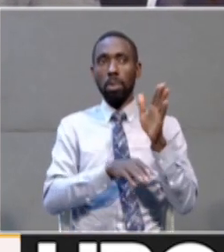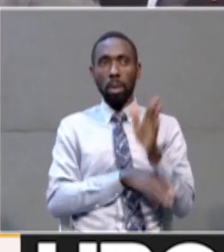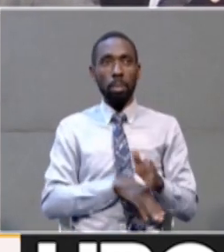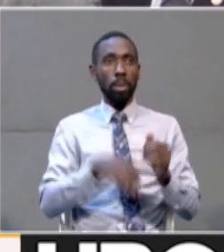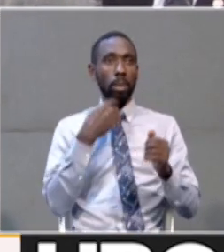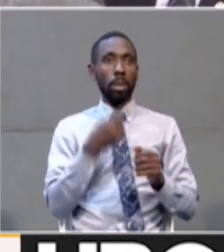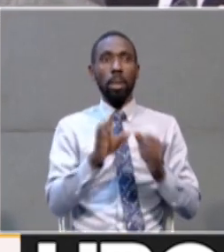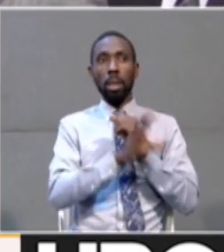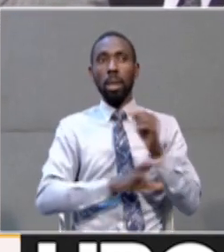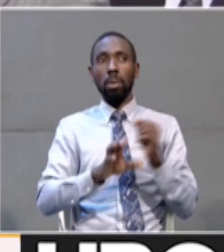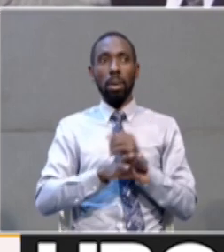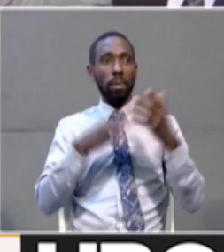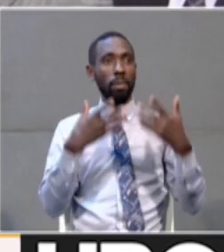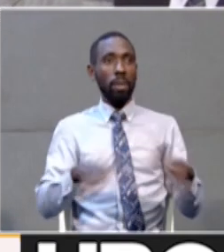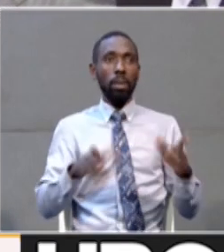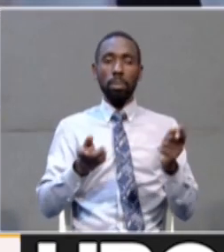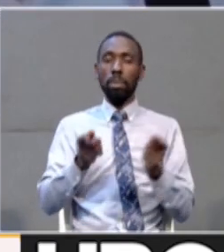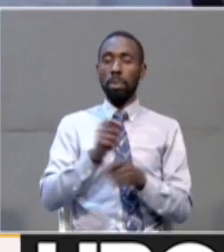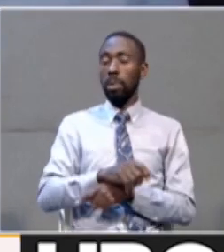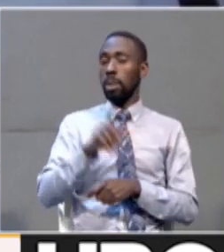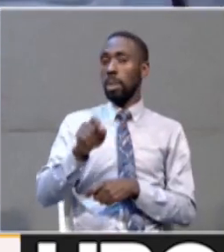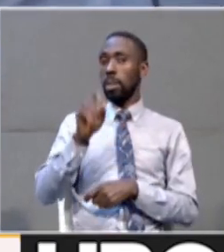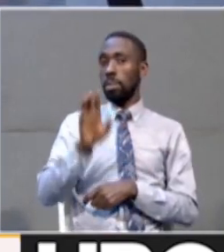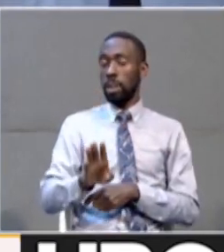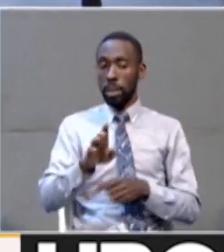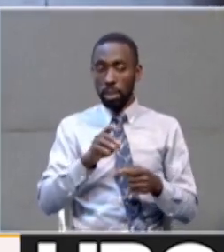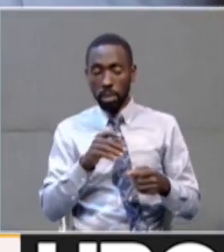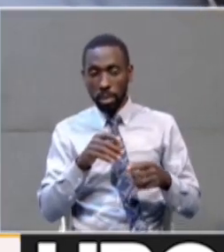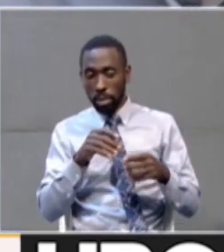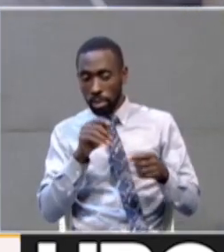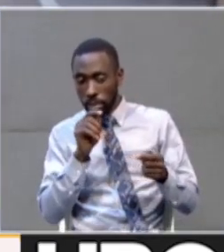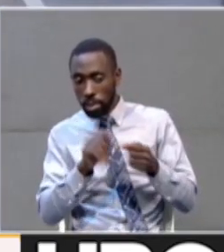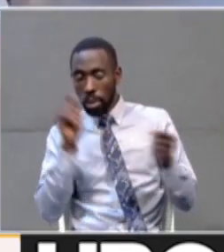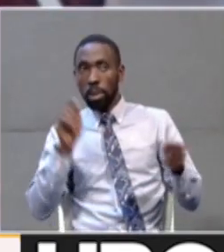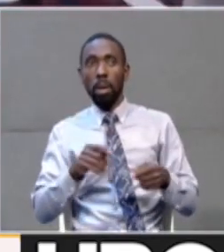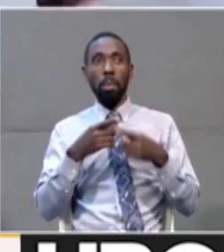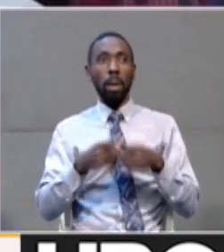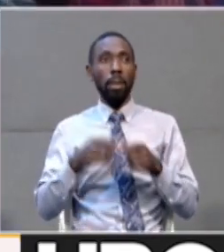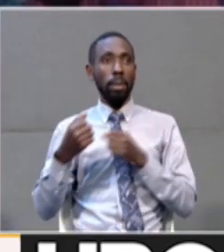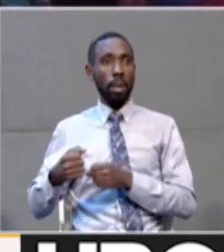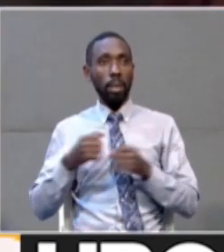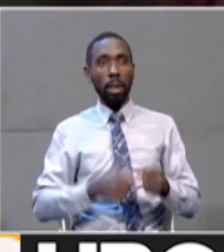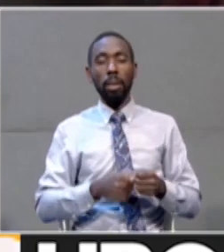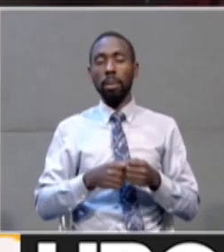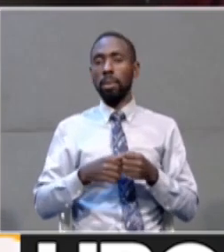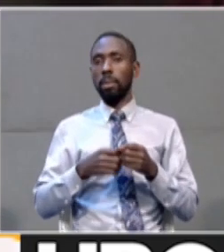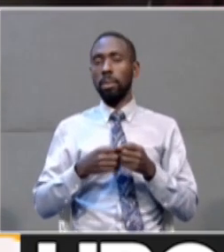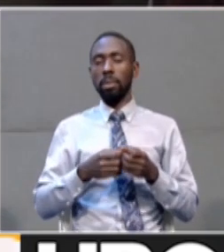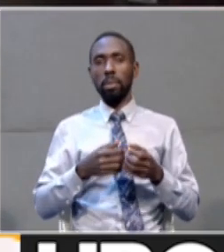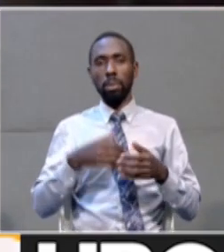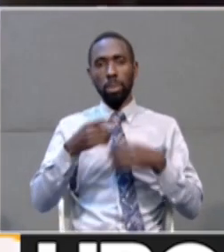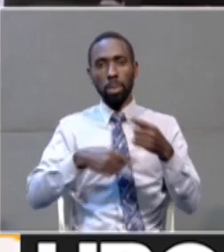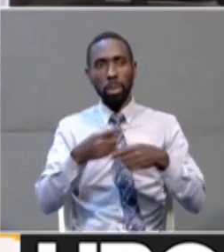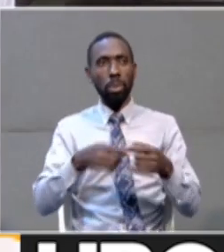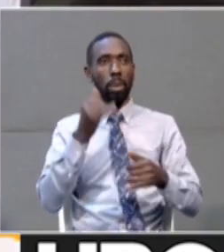country has made progress in TB detection over the past decade, but significant challenges remain in its efforts to end